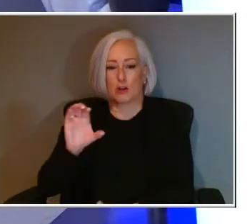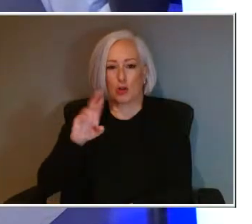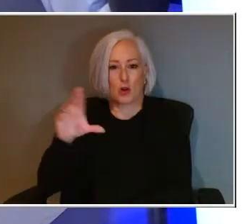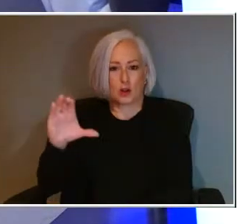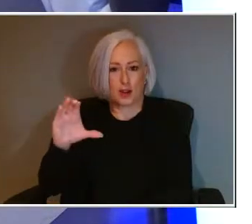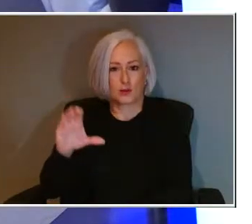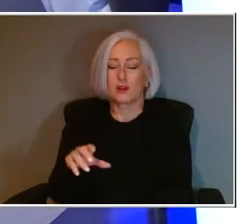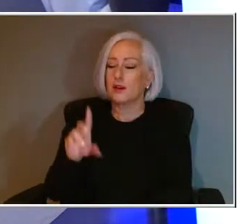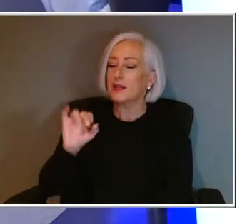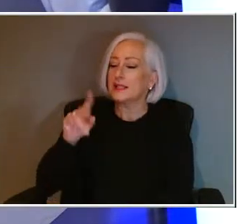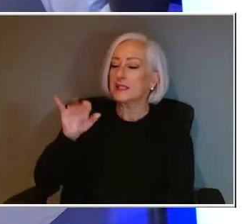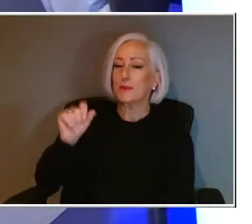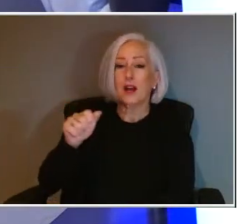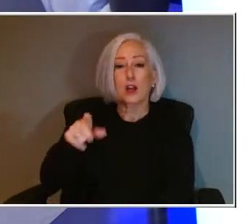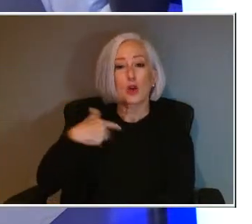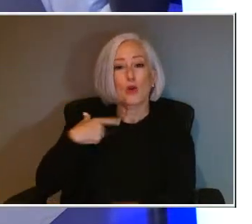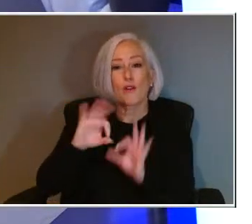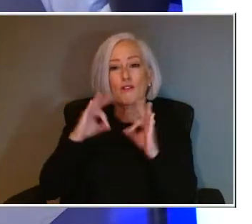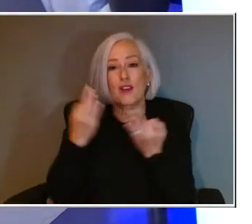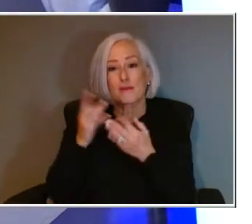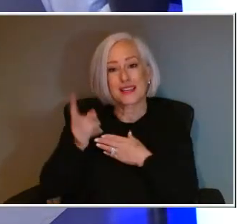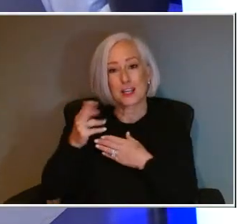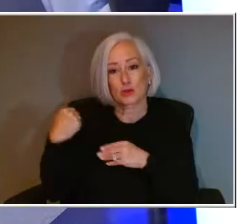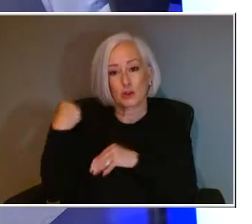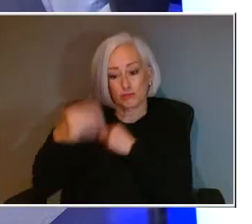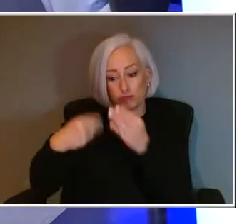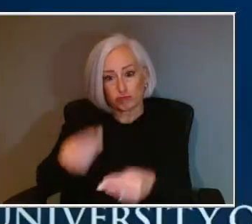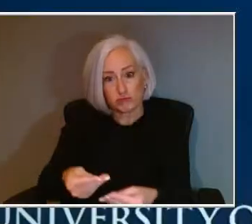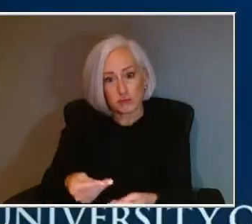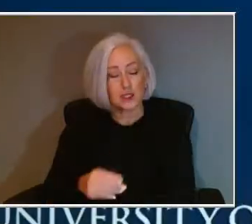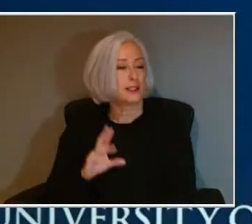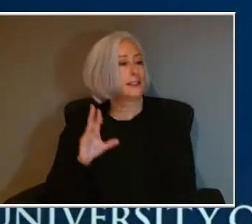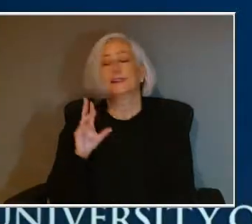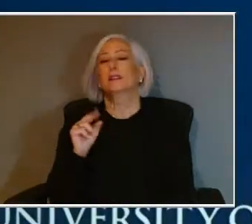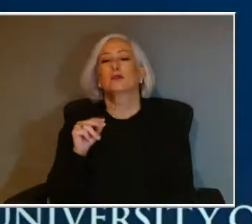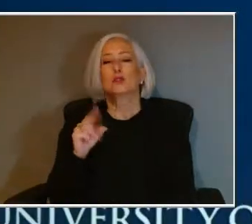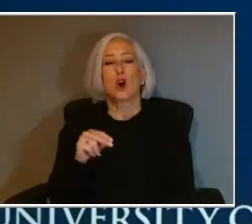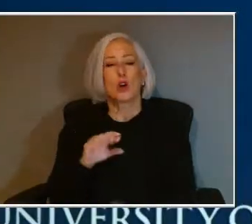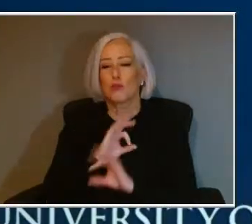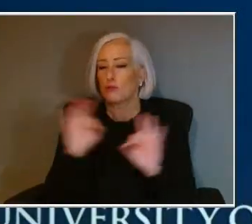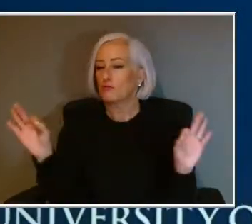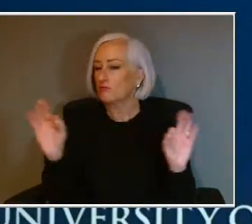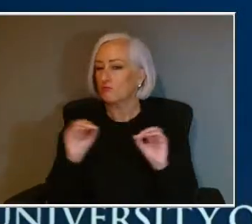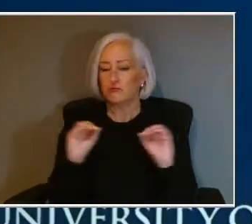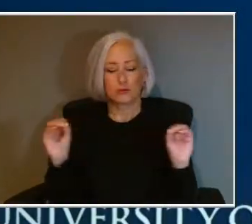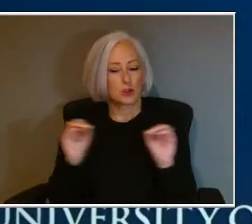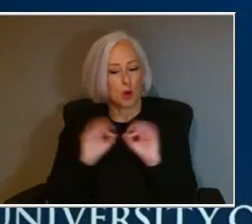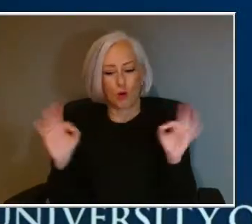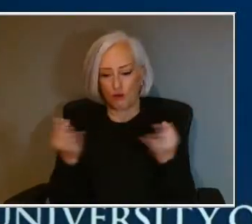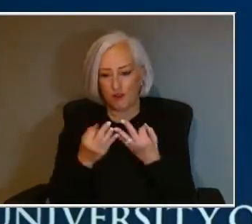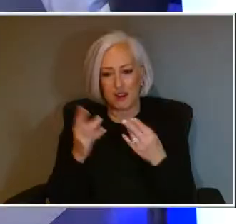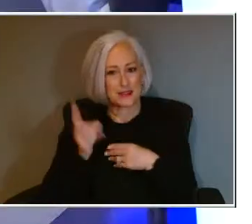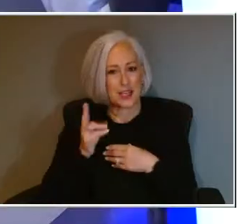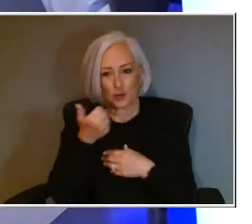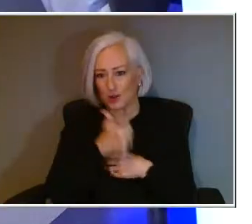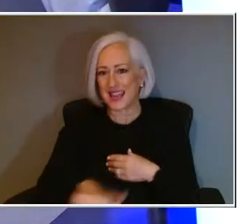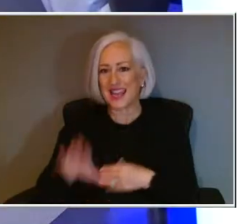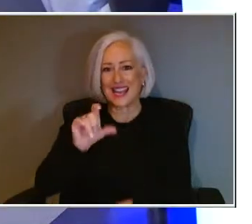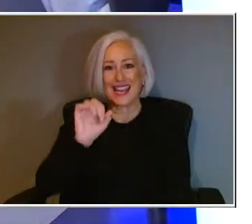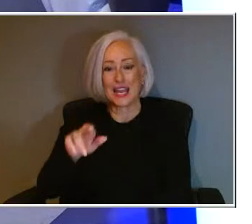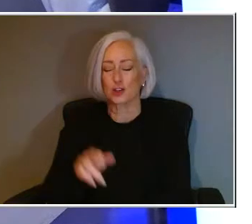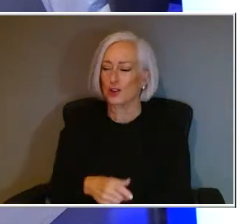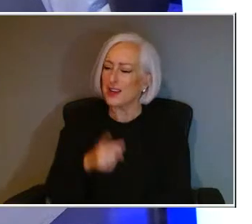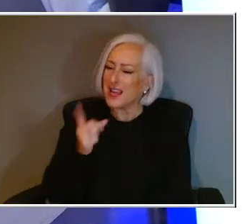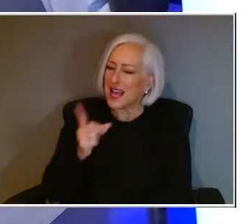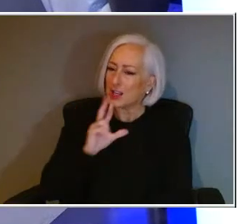family history that you were aware of? No, I didn't had any family history of any kind of cancer. And you're a woman in your 30s. You're just